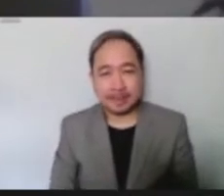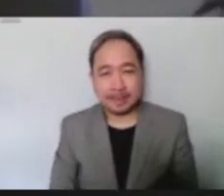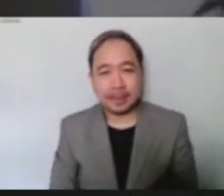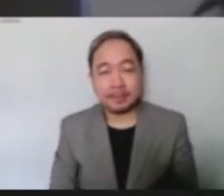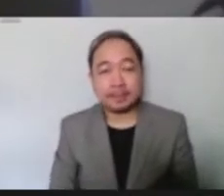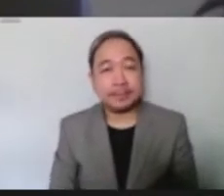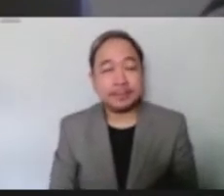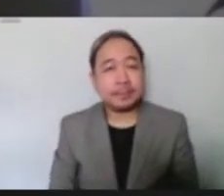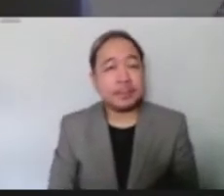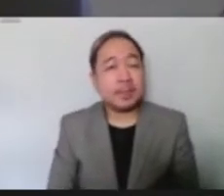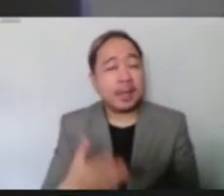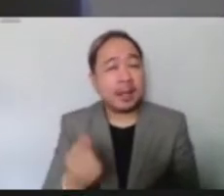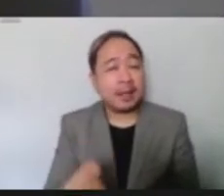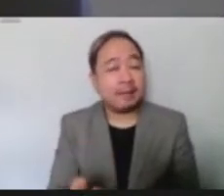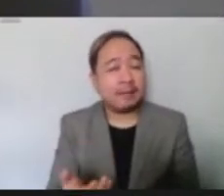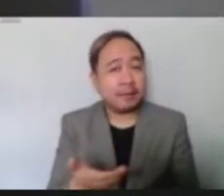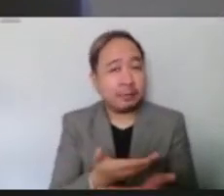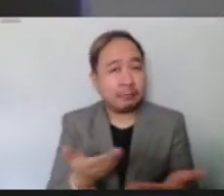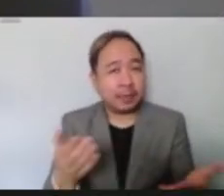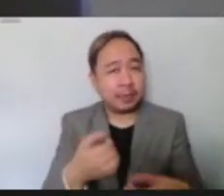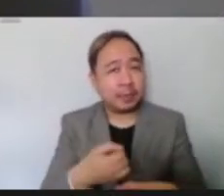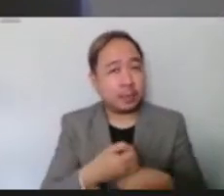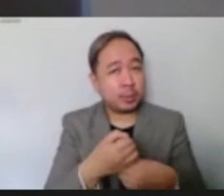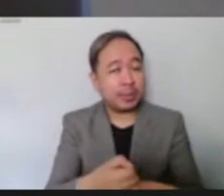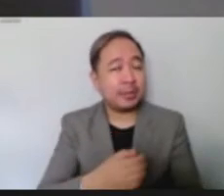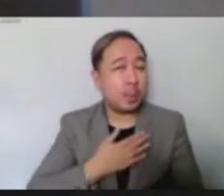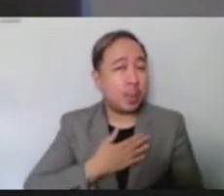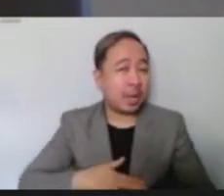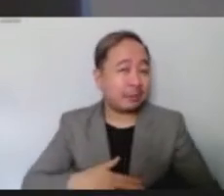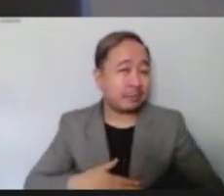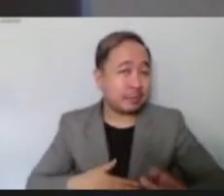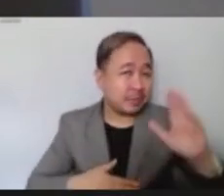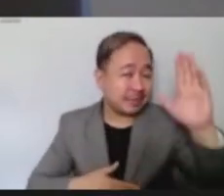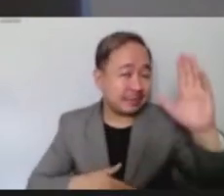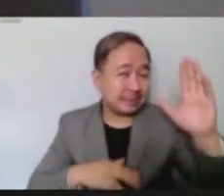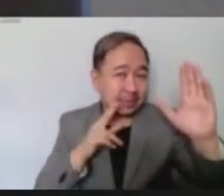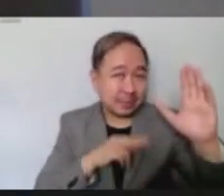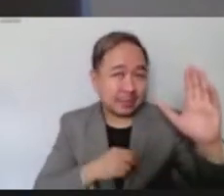are there any other Representatives who wishes to speak